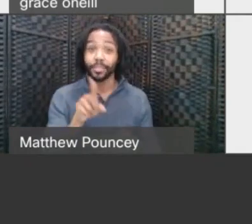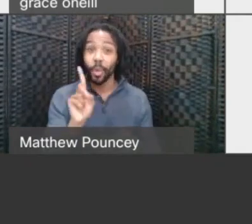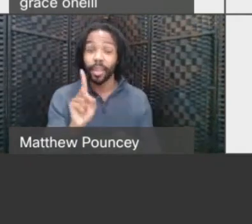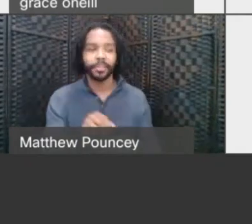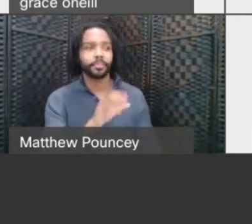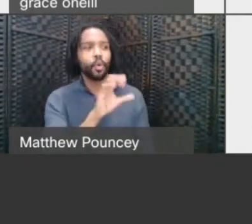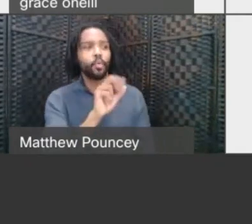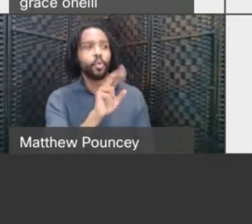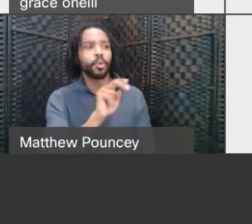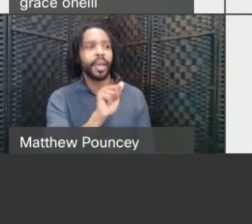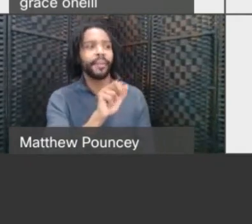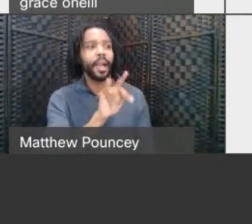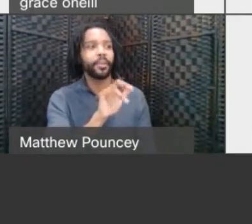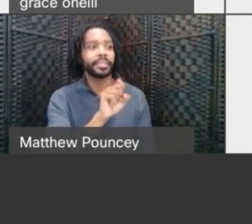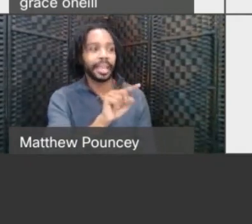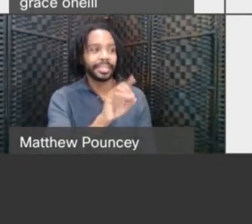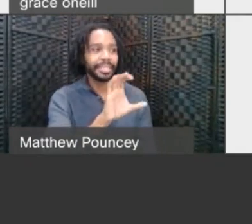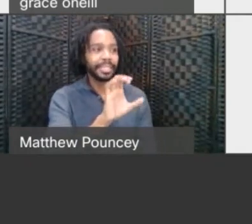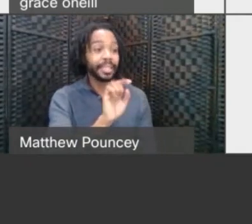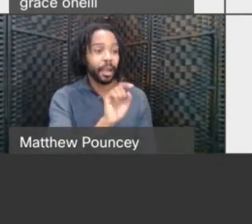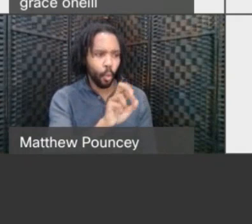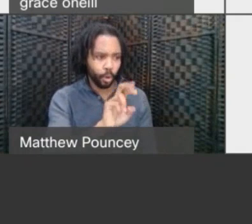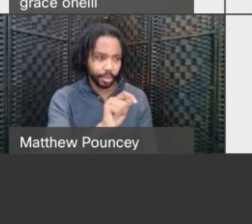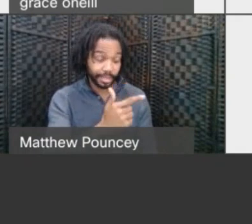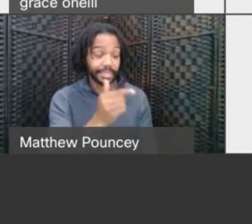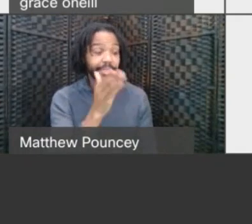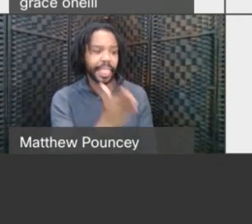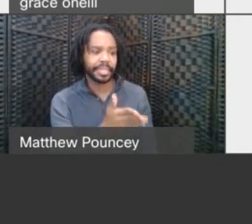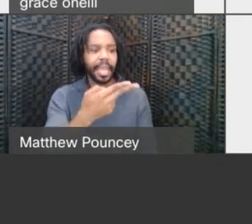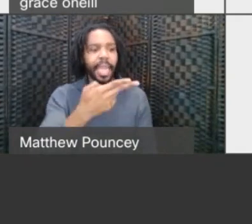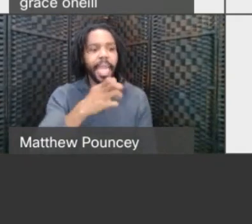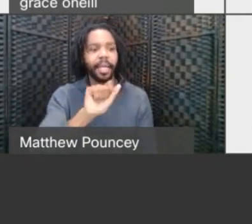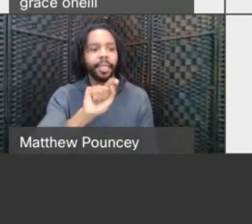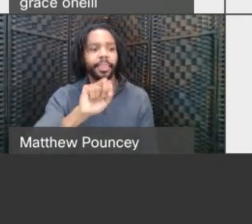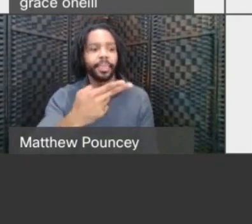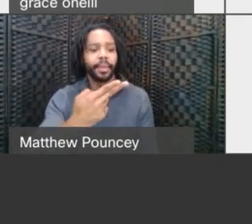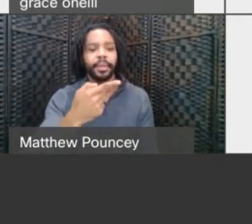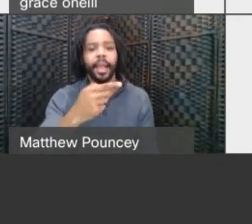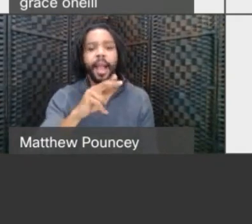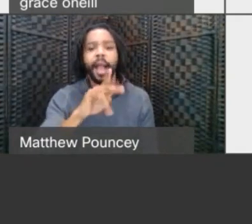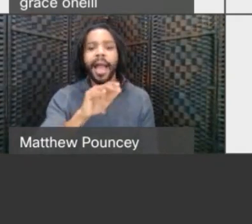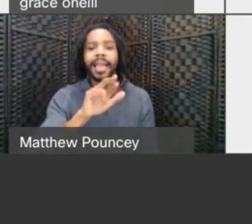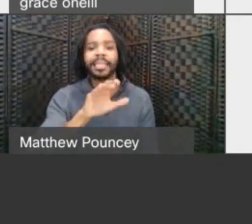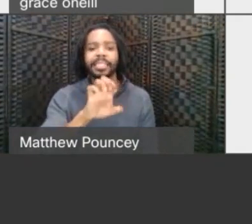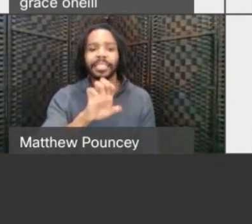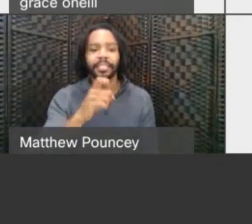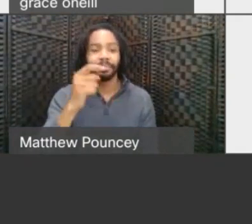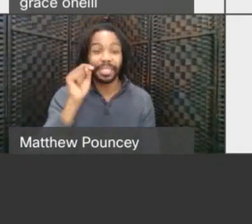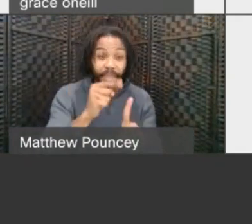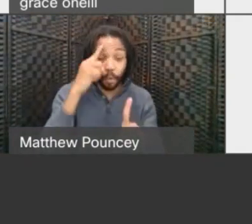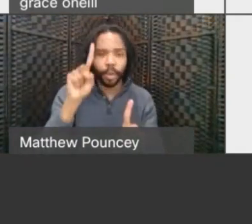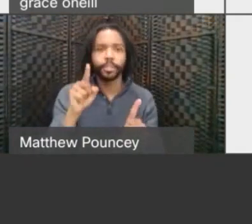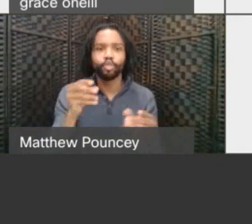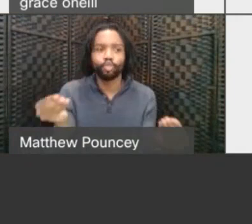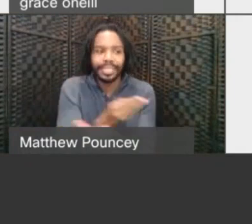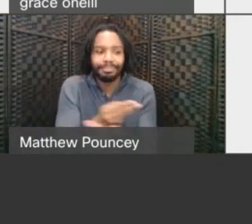coronavirus.dc.gov/health guidance under the guidance titled Discontinuation of Transmission-Based Precautions for patients with